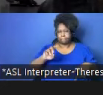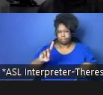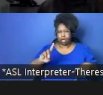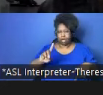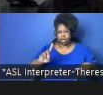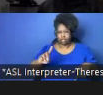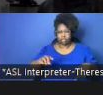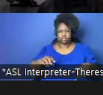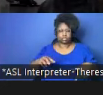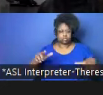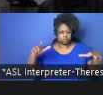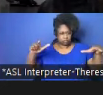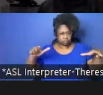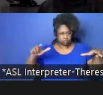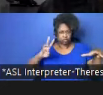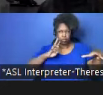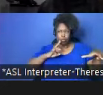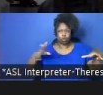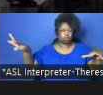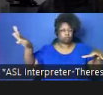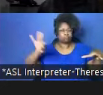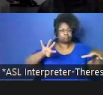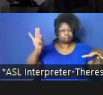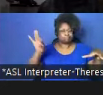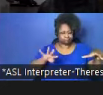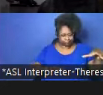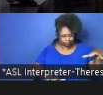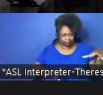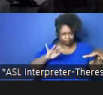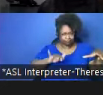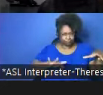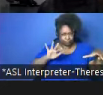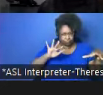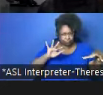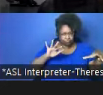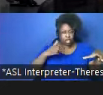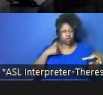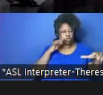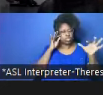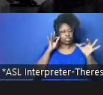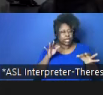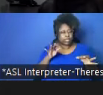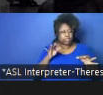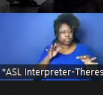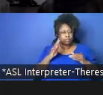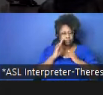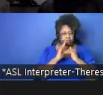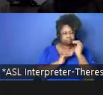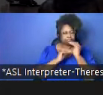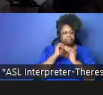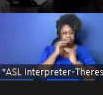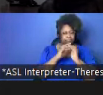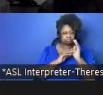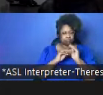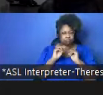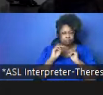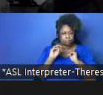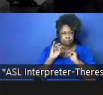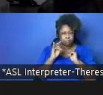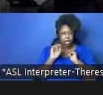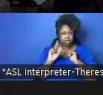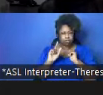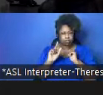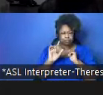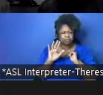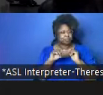decided, looking at some modelling, Tyler, was it? He's your I've forgotten Tyler's second. Was it Tyler